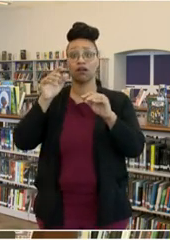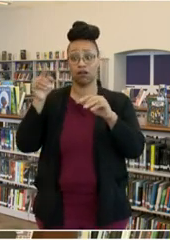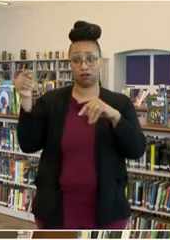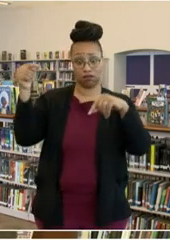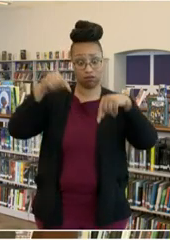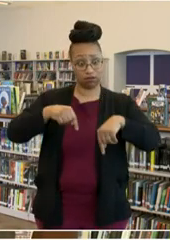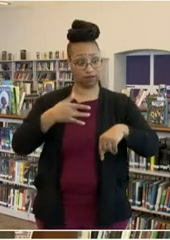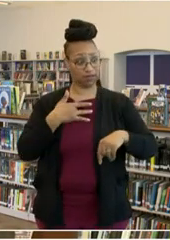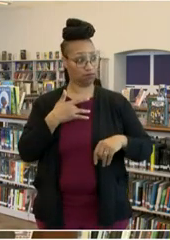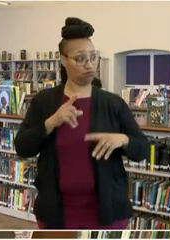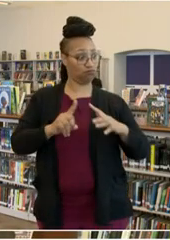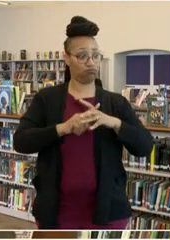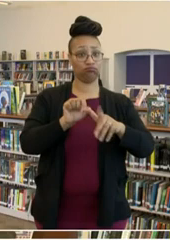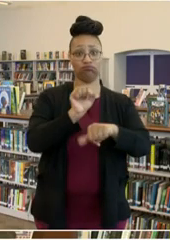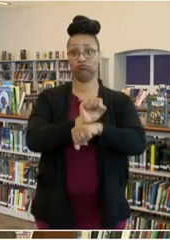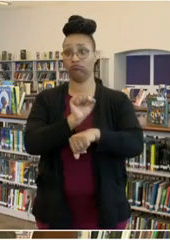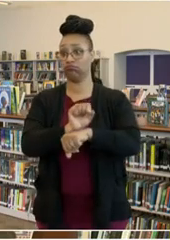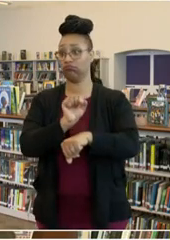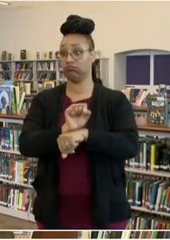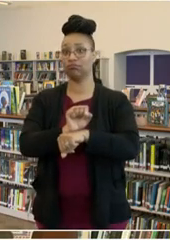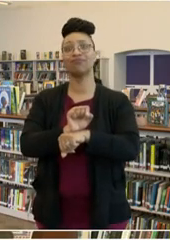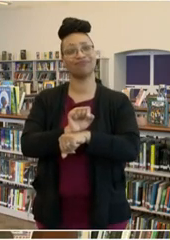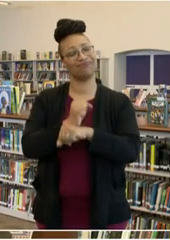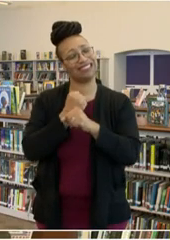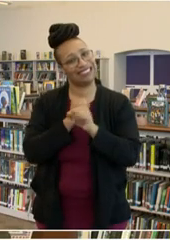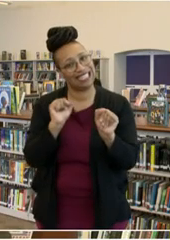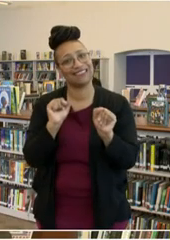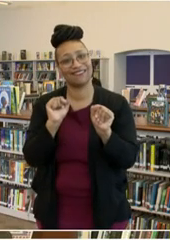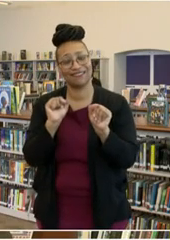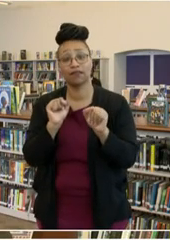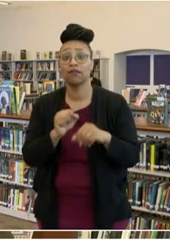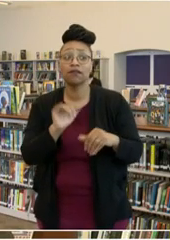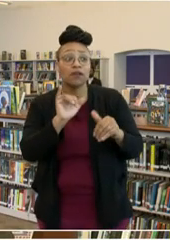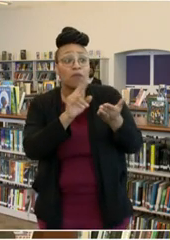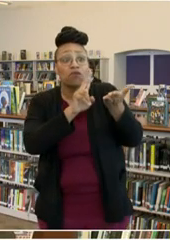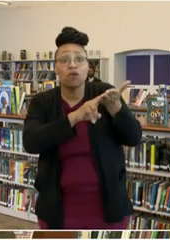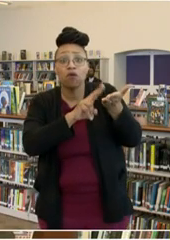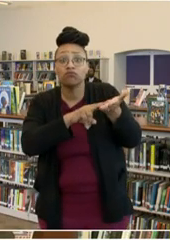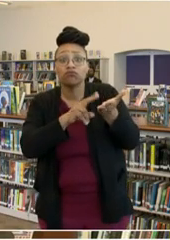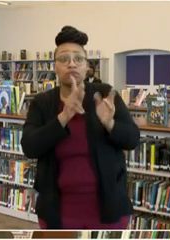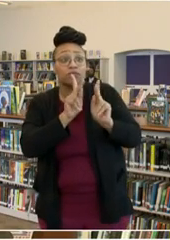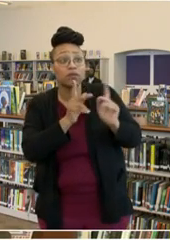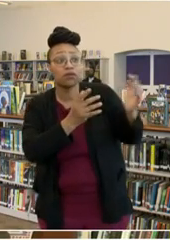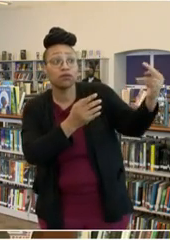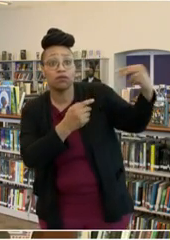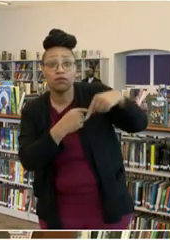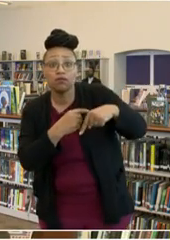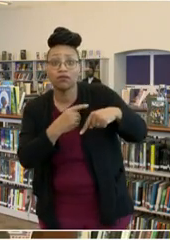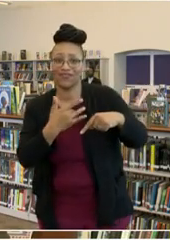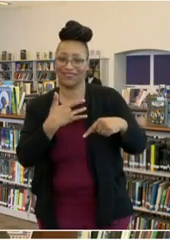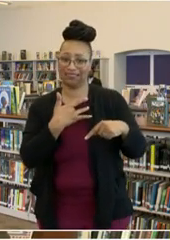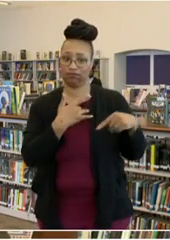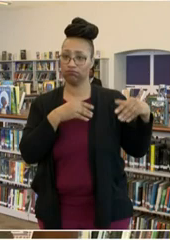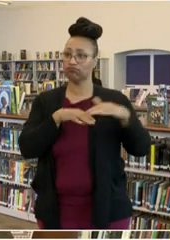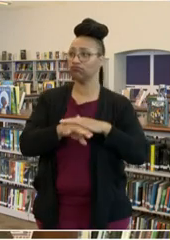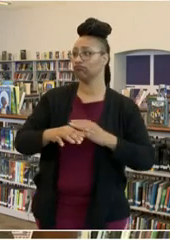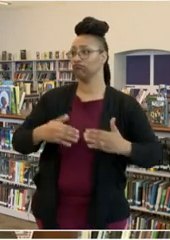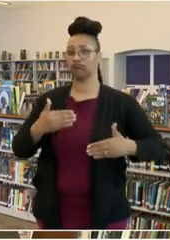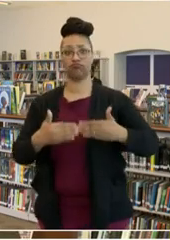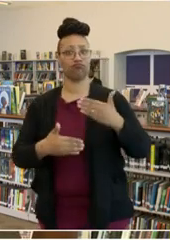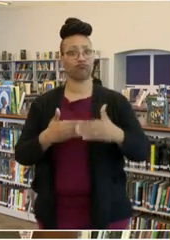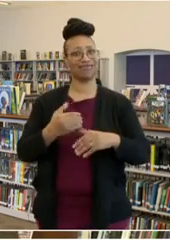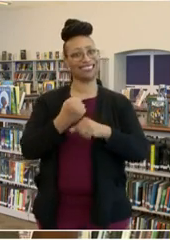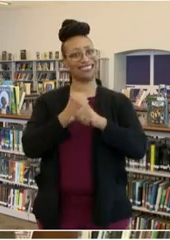contractors. And I know that we have safe passage routes on, I think, covering 59 different